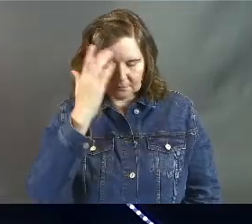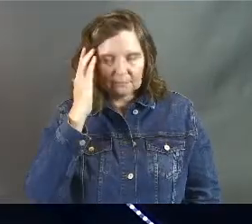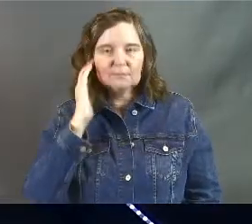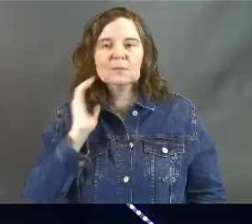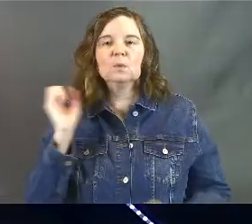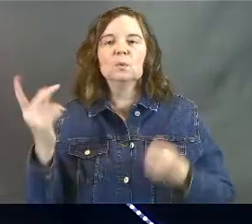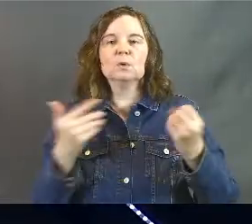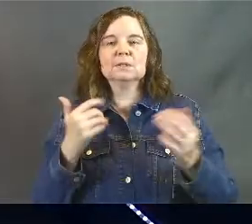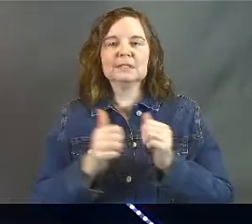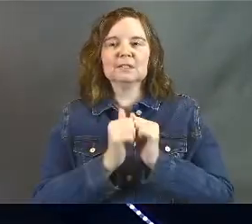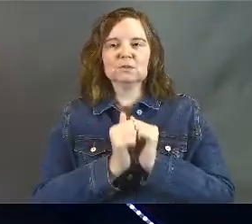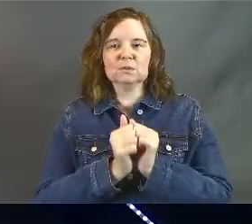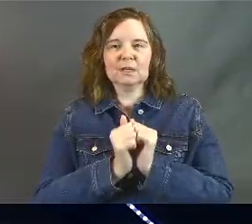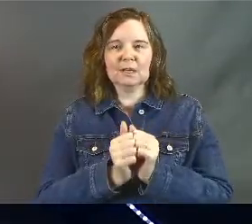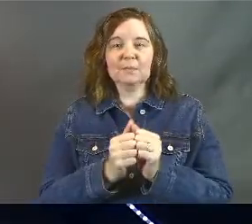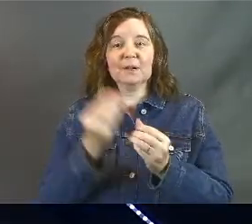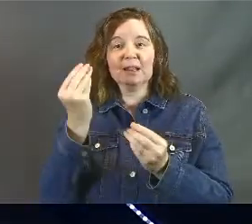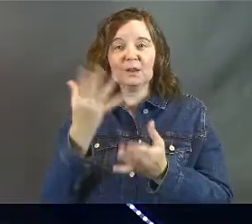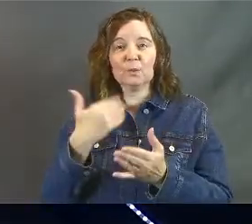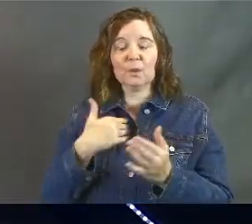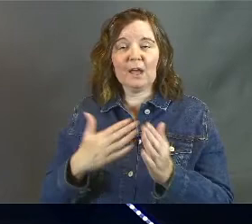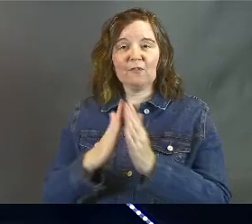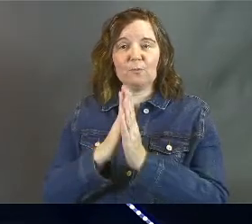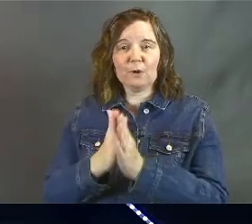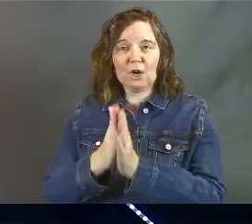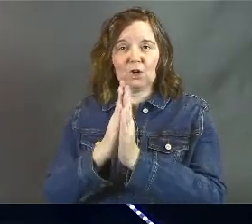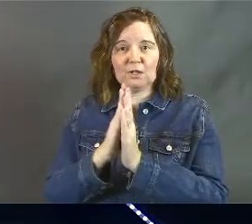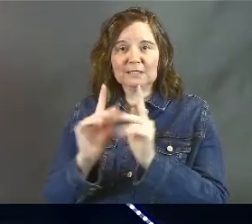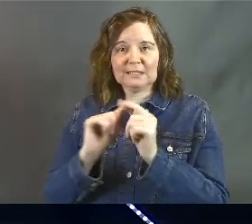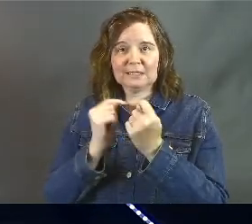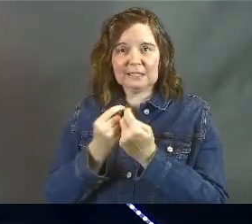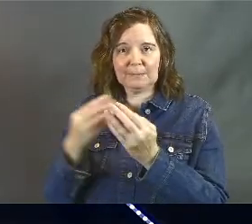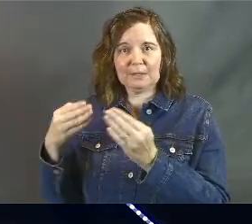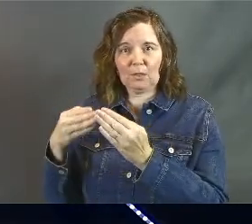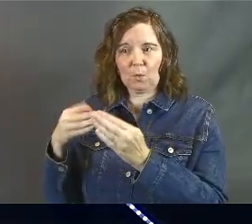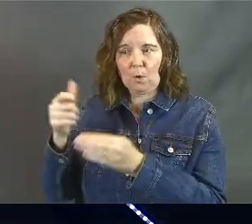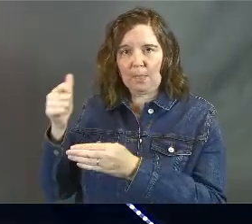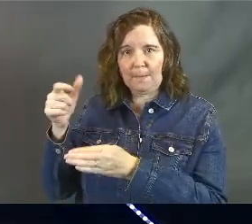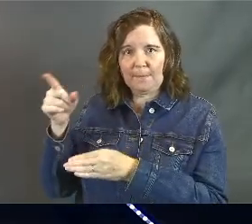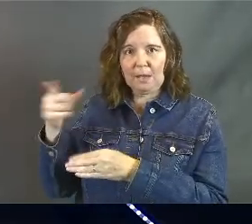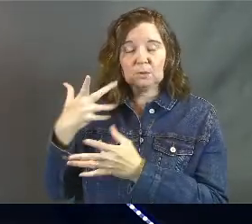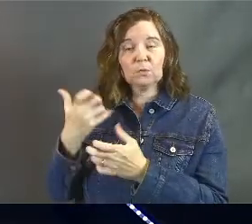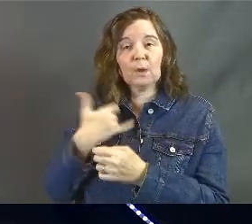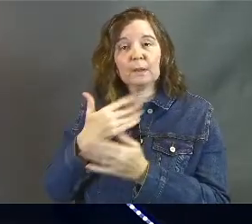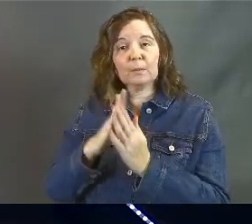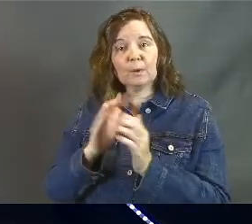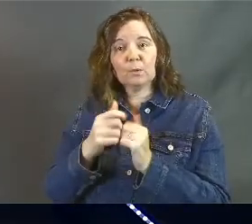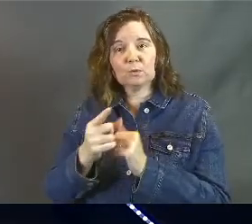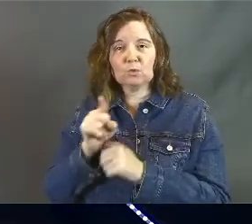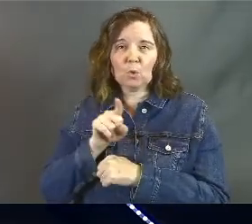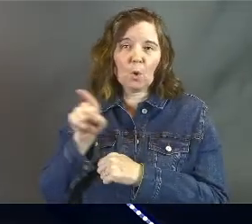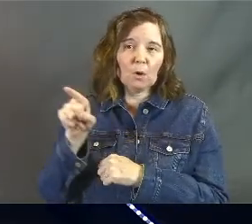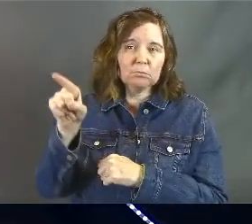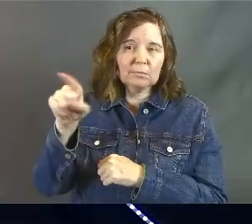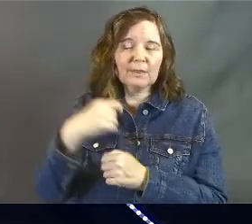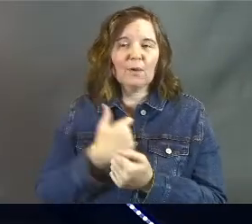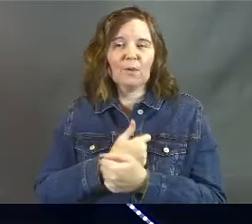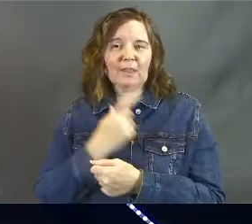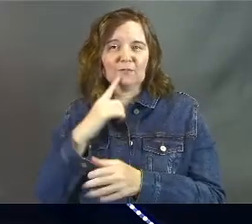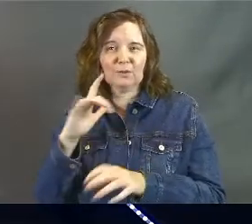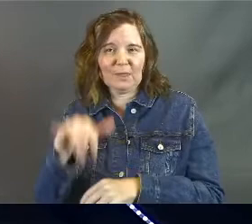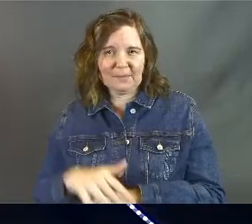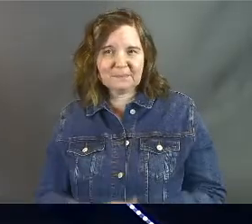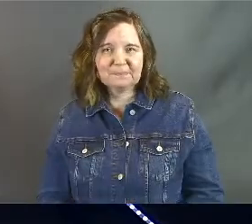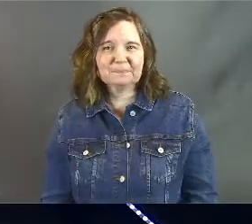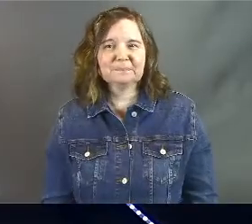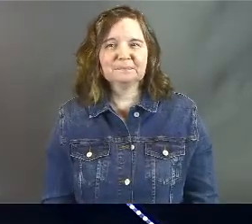Church, we're going to sing together, but before we have prayer teams who are in the back. So if you want someone to pray with you, go back there, and I know that they would love to do that.